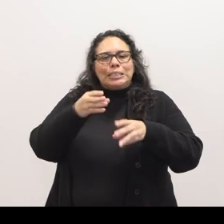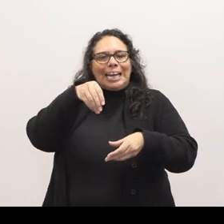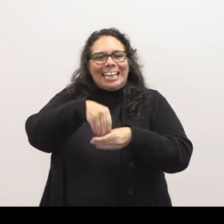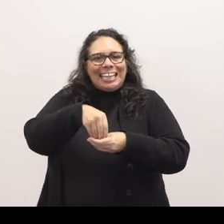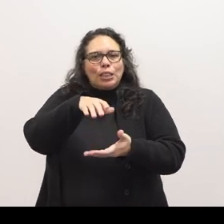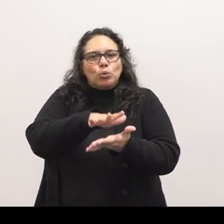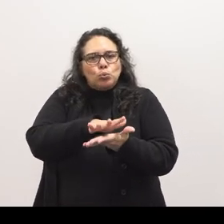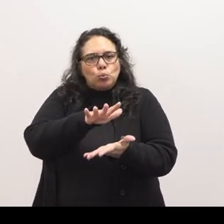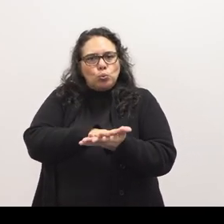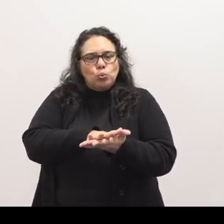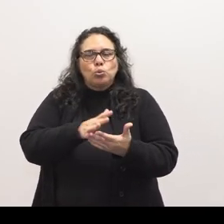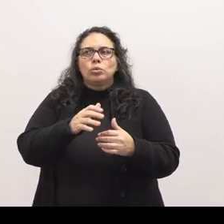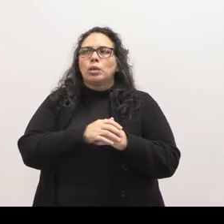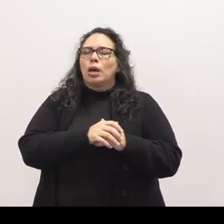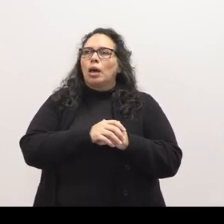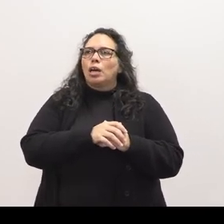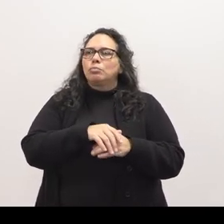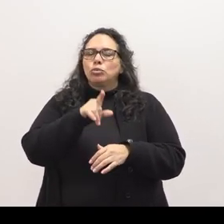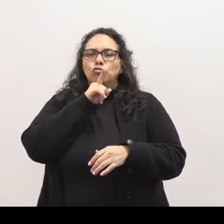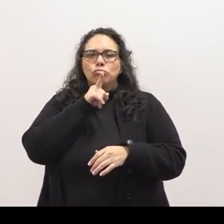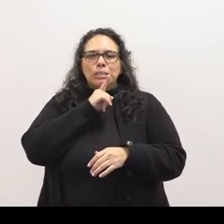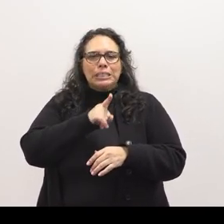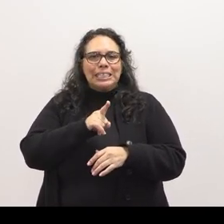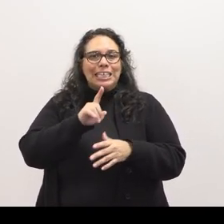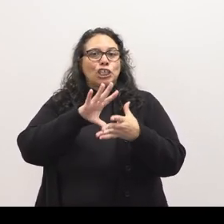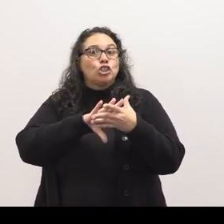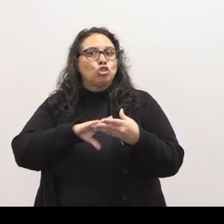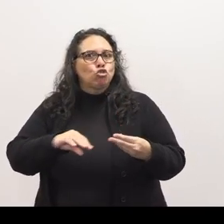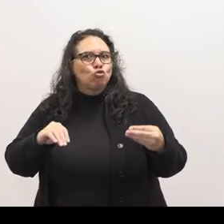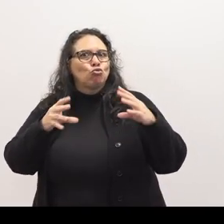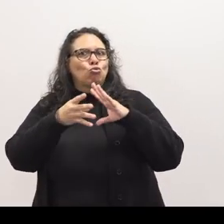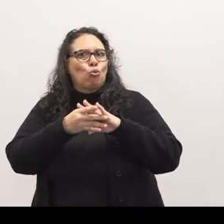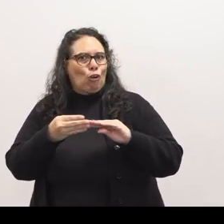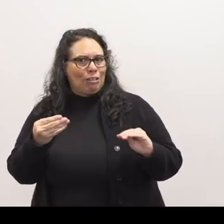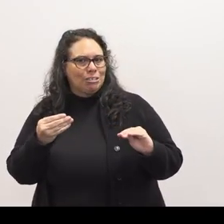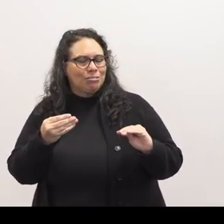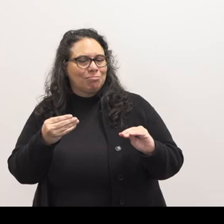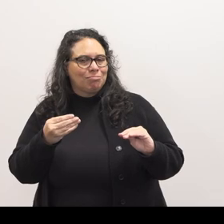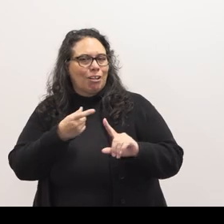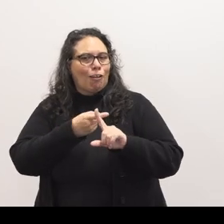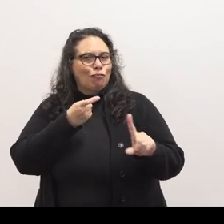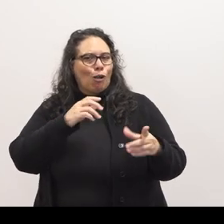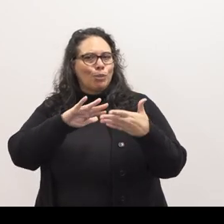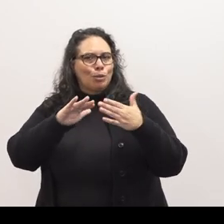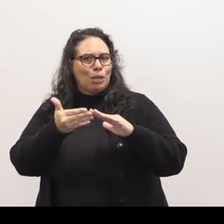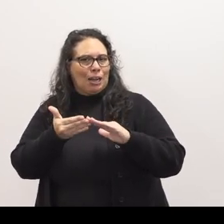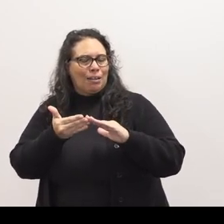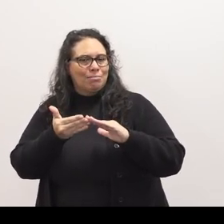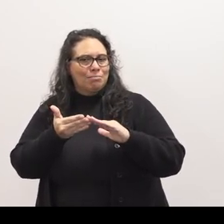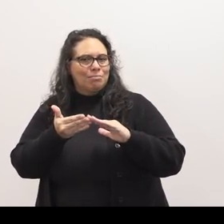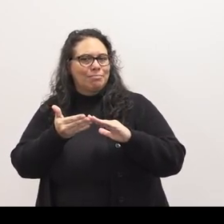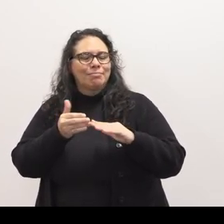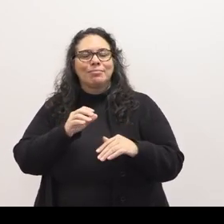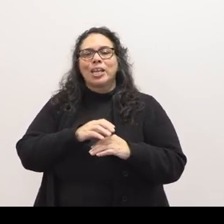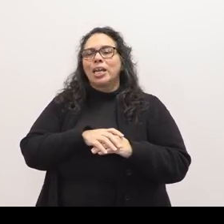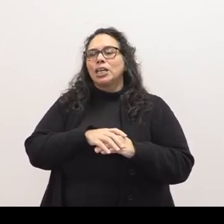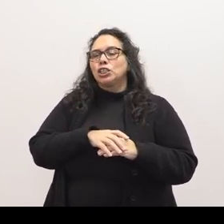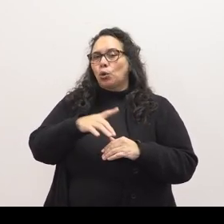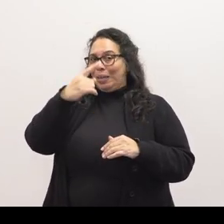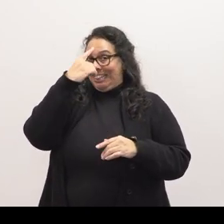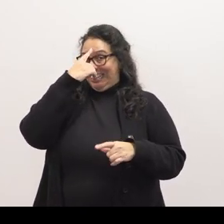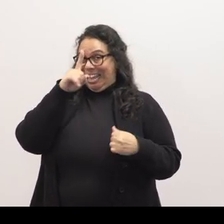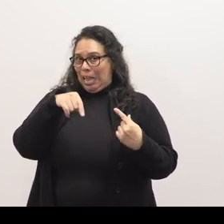schools are in. So it's really looking at those stories, those phenomenons, those things that are impacting the quantitative data. So when we think